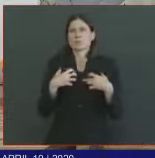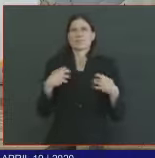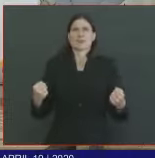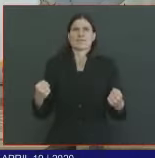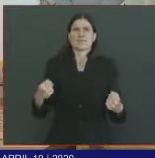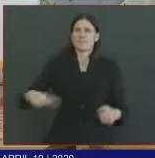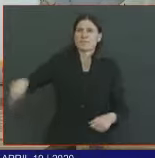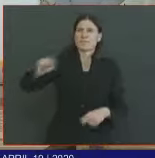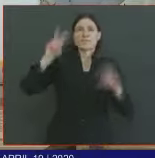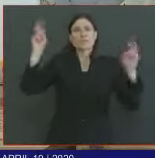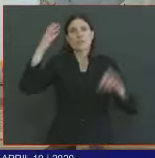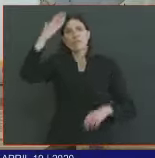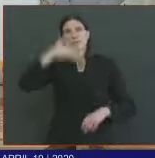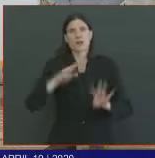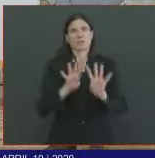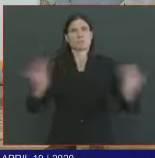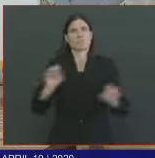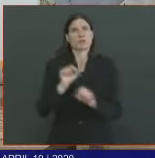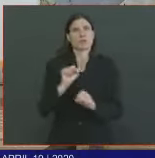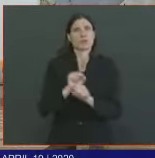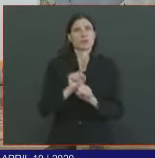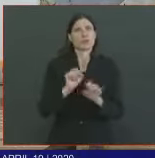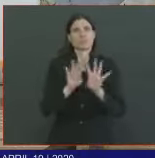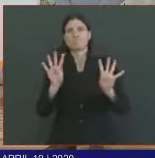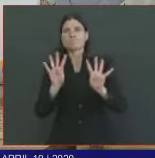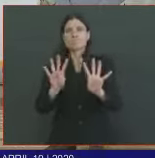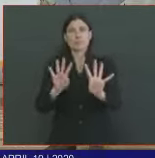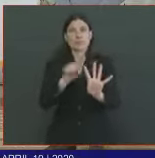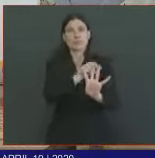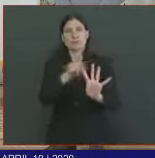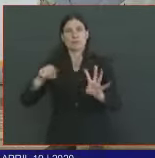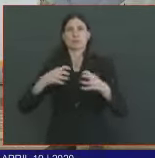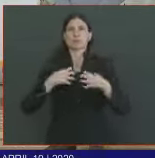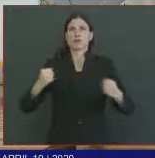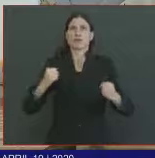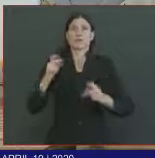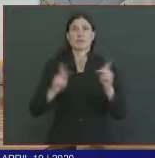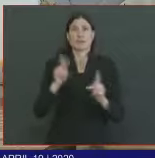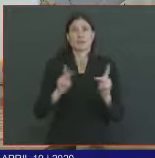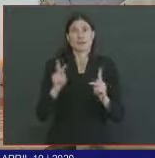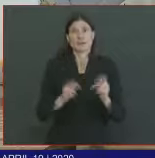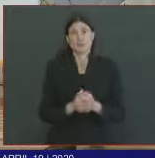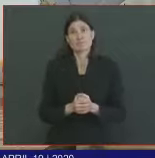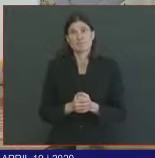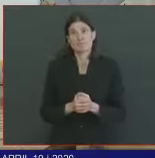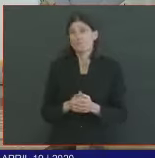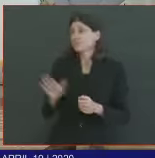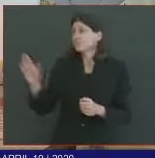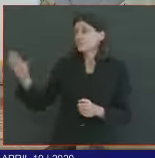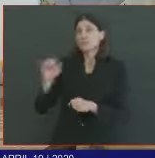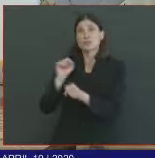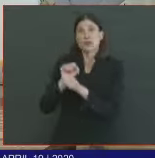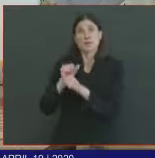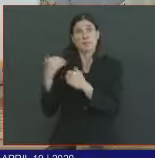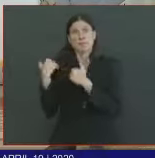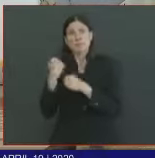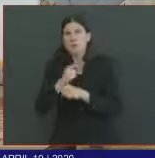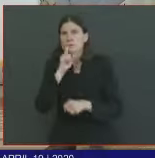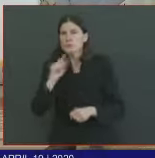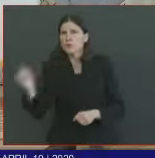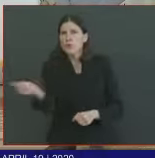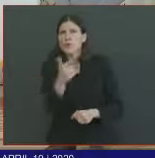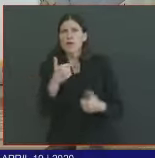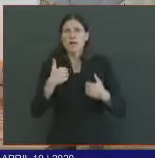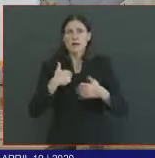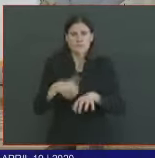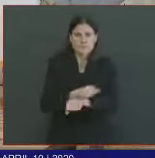job is to make sure they have enough personal protective equipment to keep them safe, that we are putting a huge emphasis